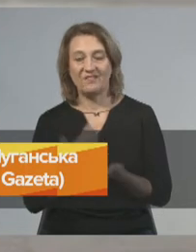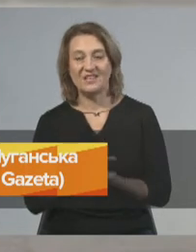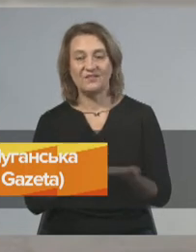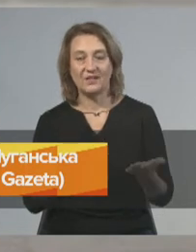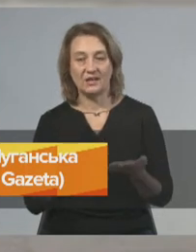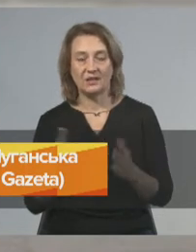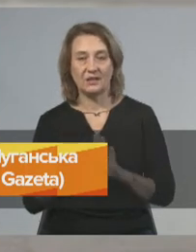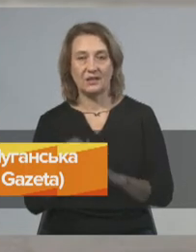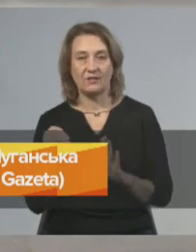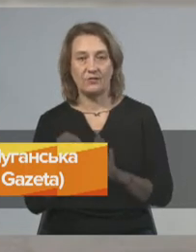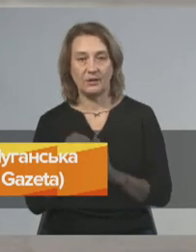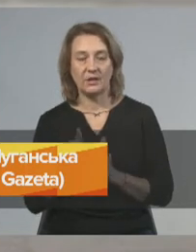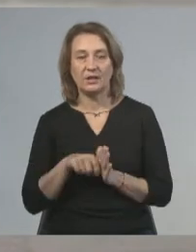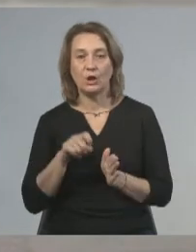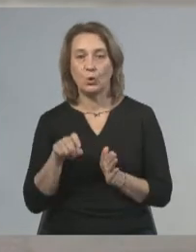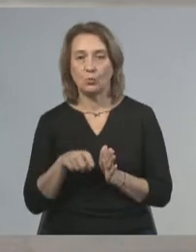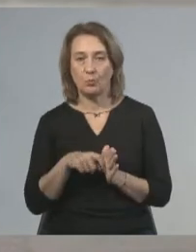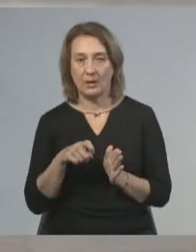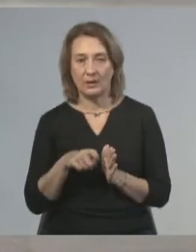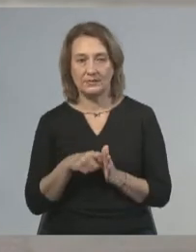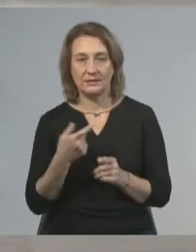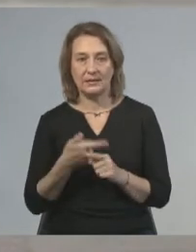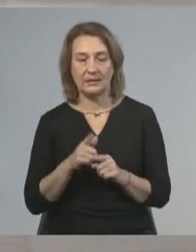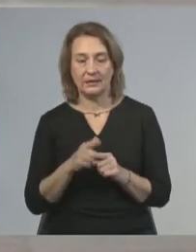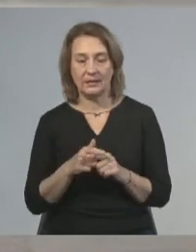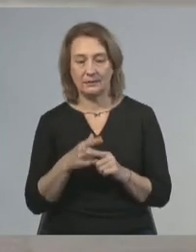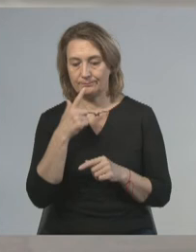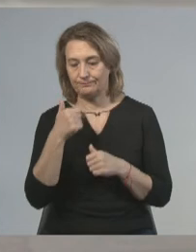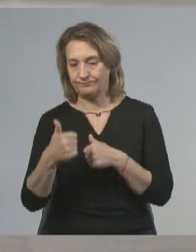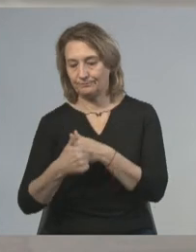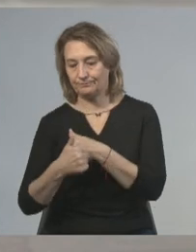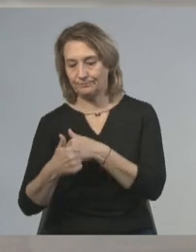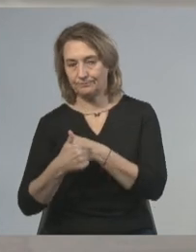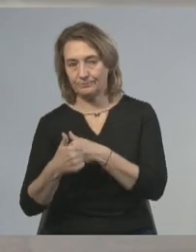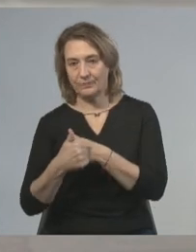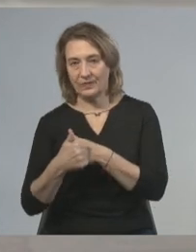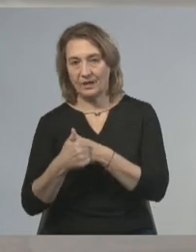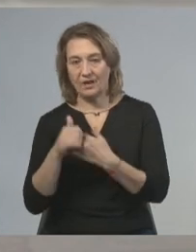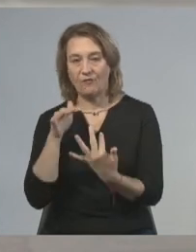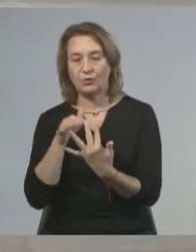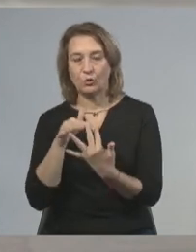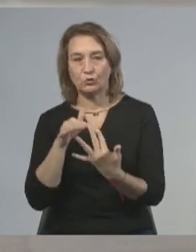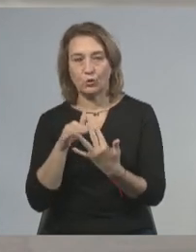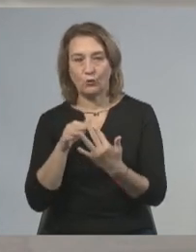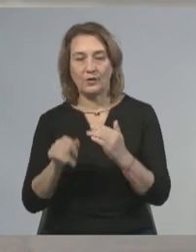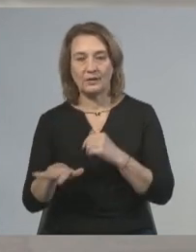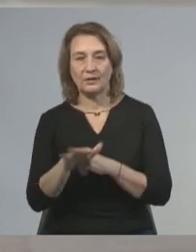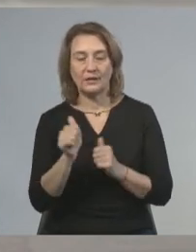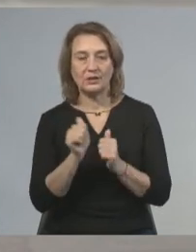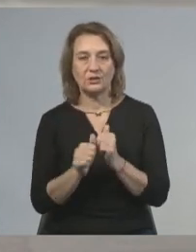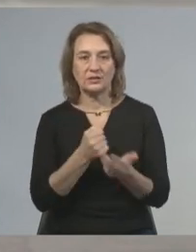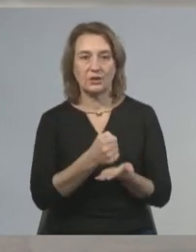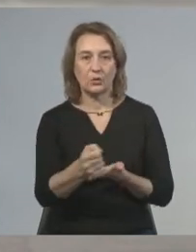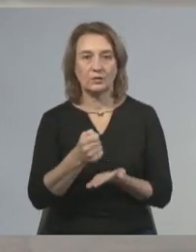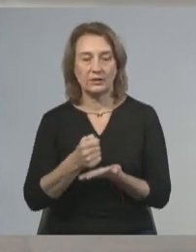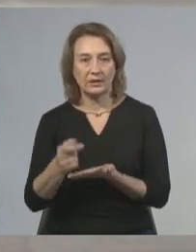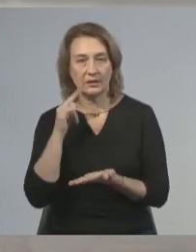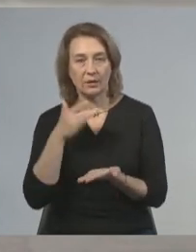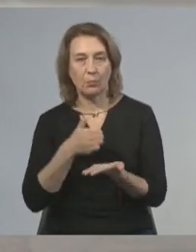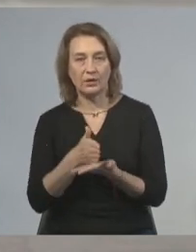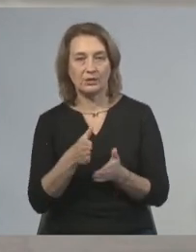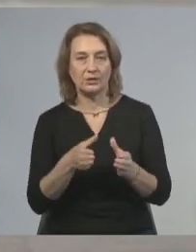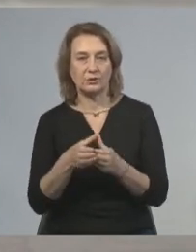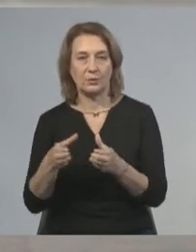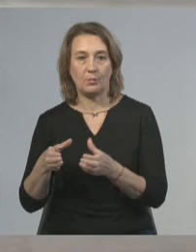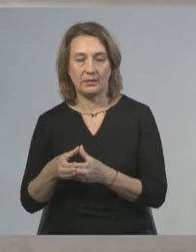what i would like to say about uh cover elections in dunbas we know that there are a lot of settlements